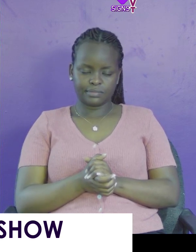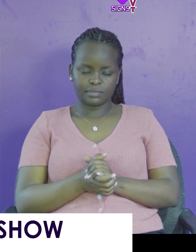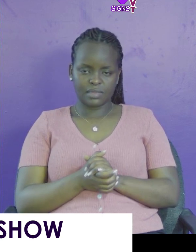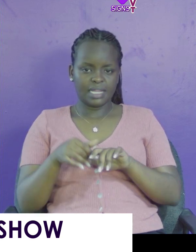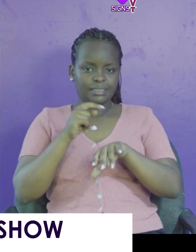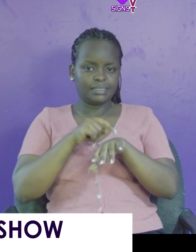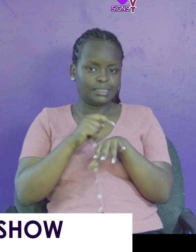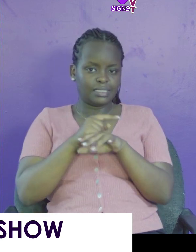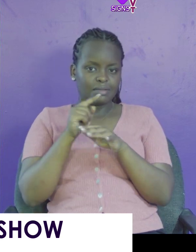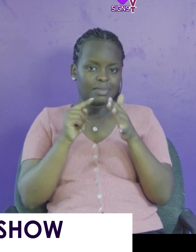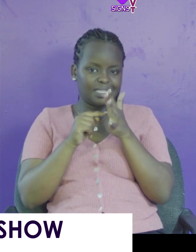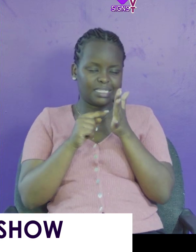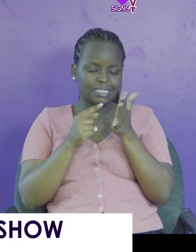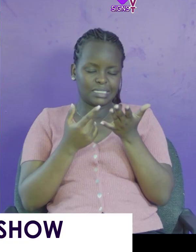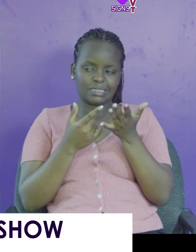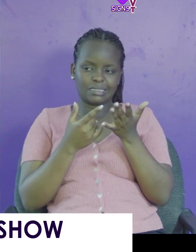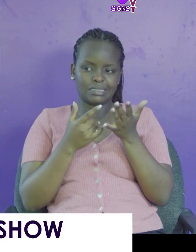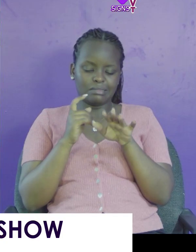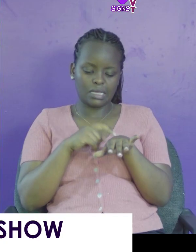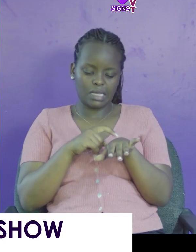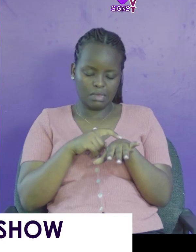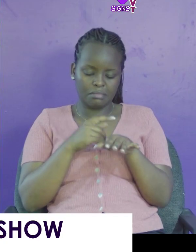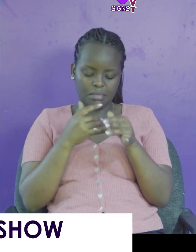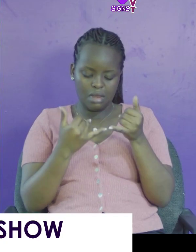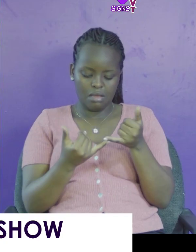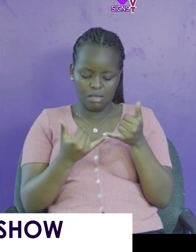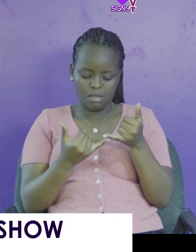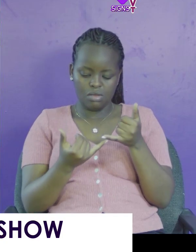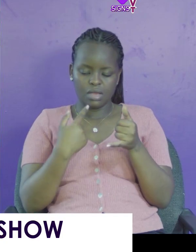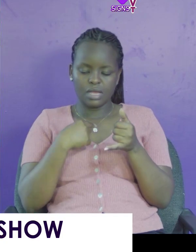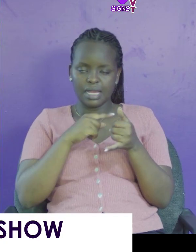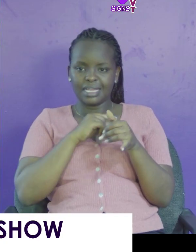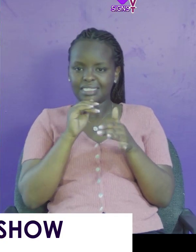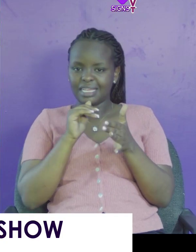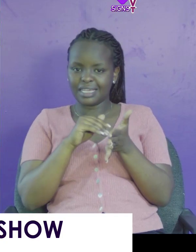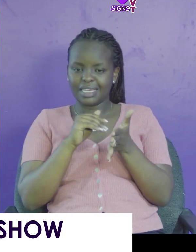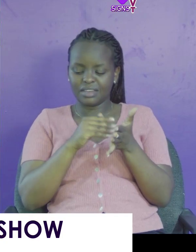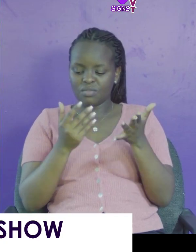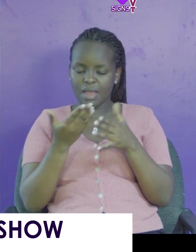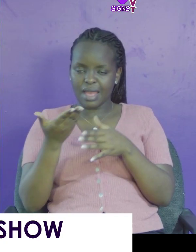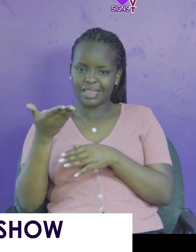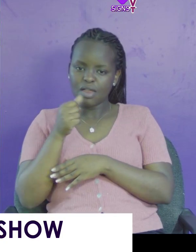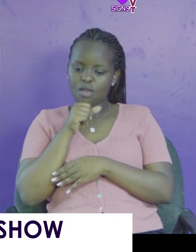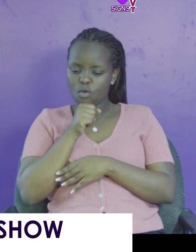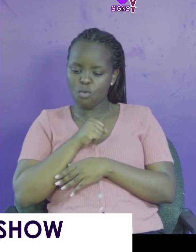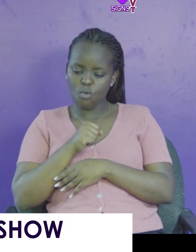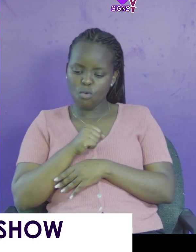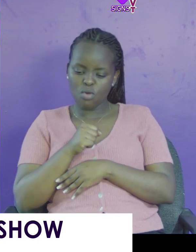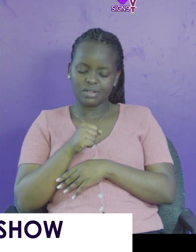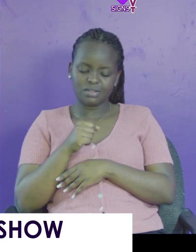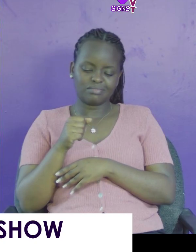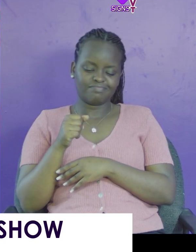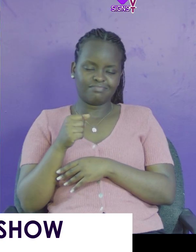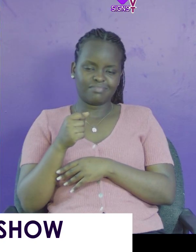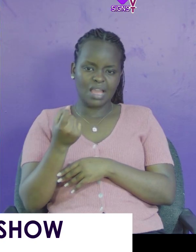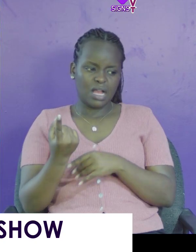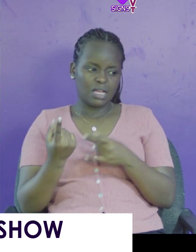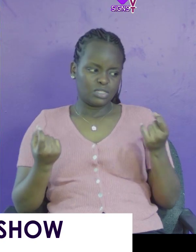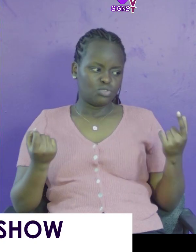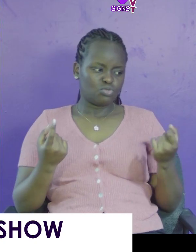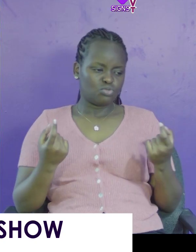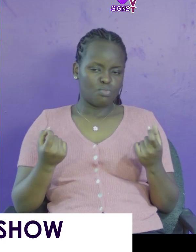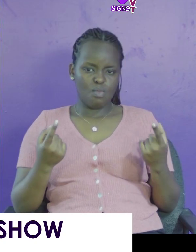we are in civilization. We are no longer where the old men could run around with small, you know,